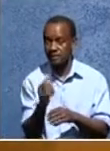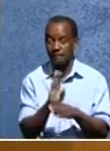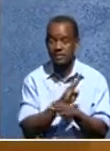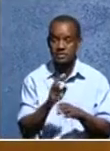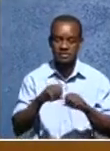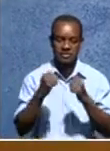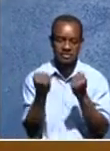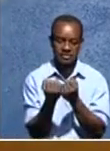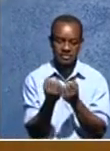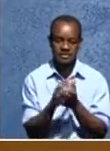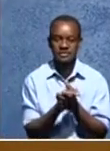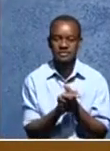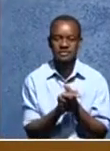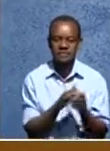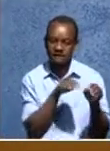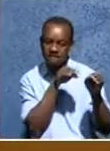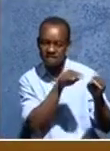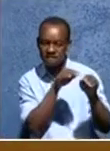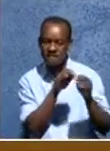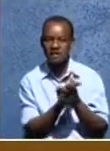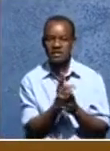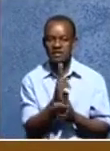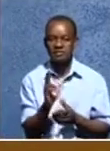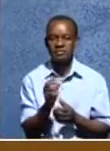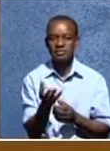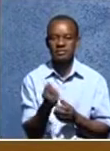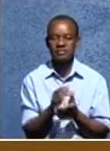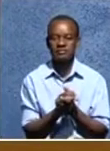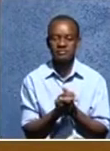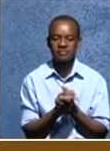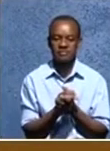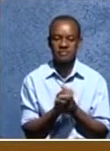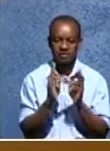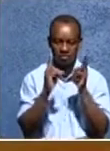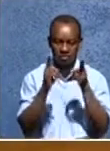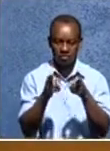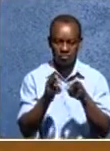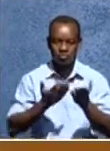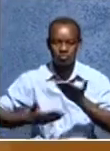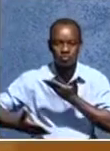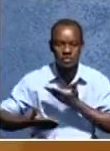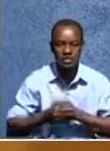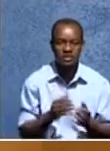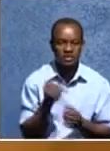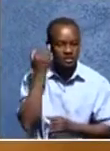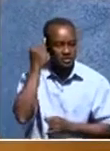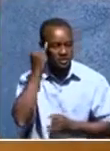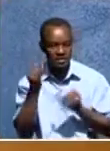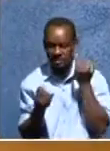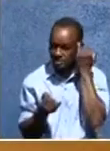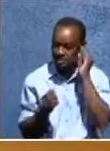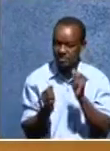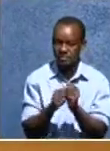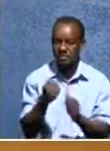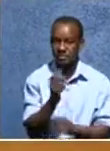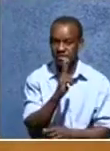Yes. Small business owners must also have the confidence to share their ideas with others. Now, these small business owners normally